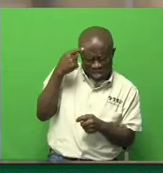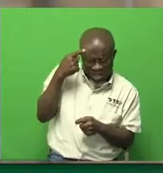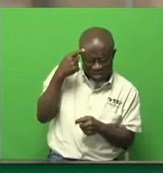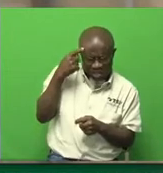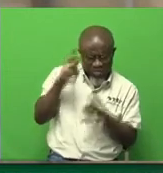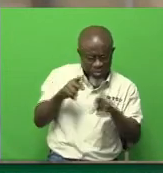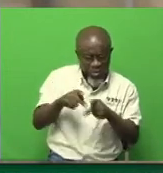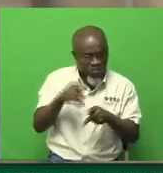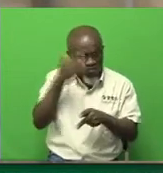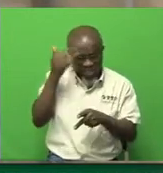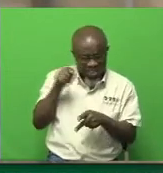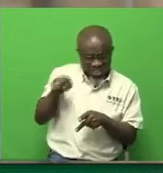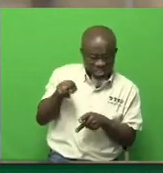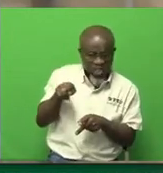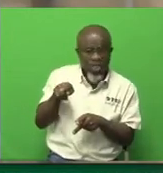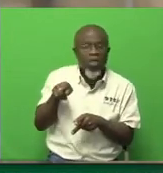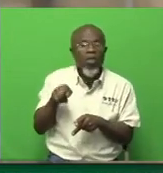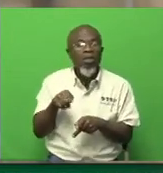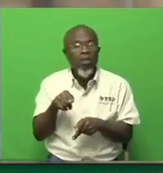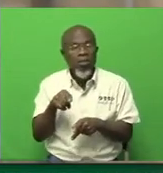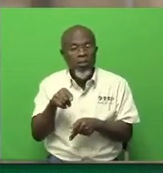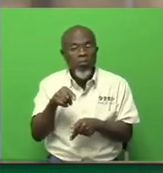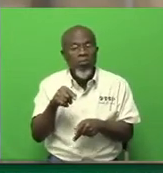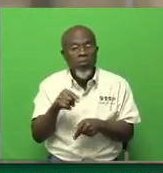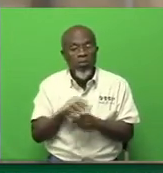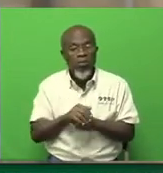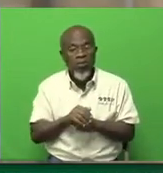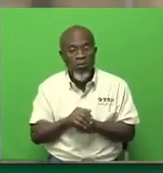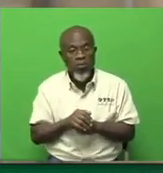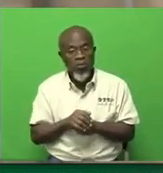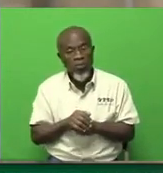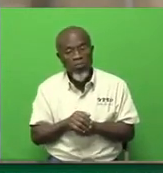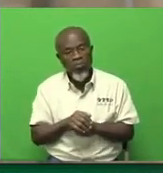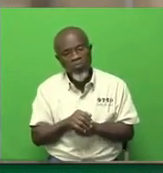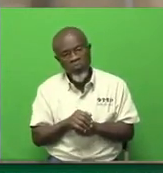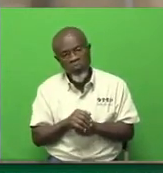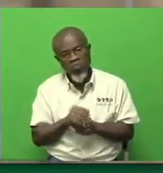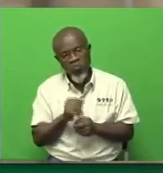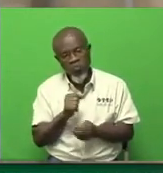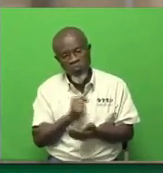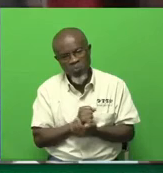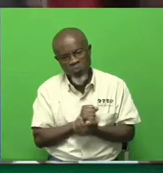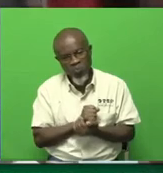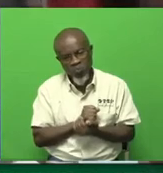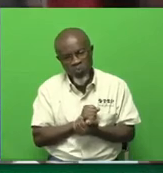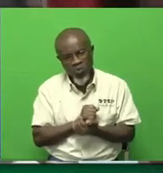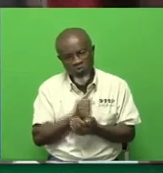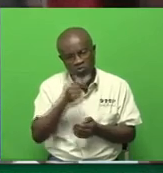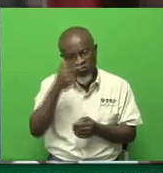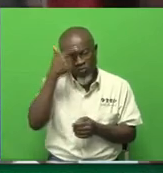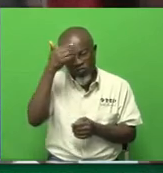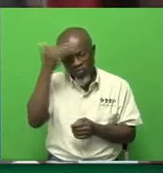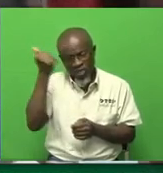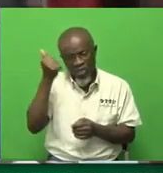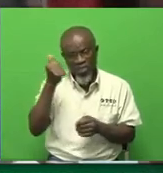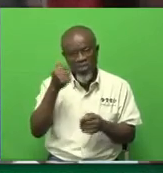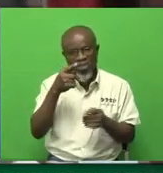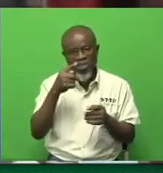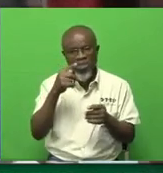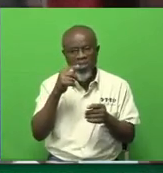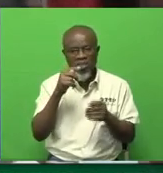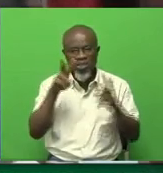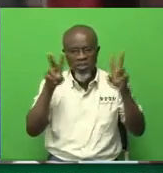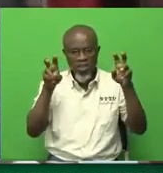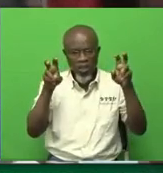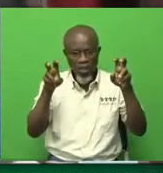people of Trinidad Tobago forgot the term 48 fights so um again